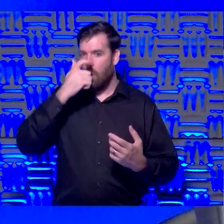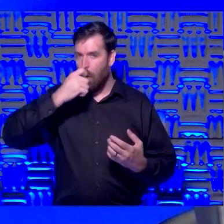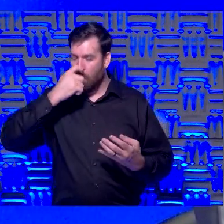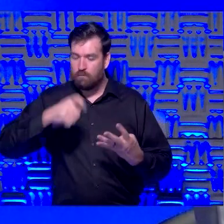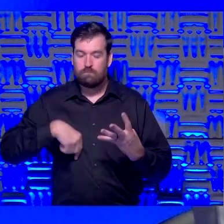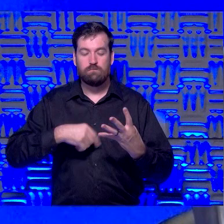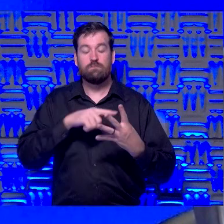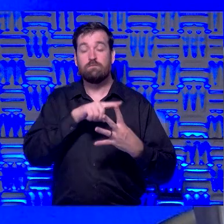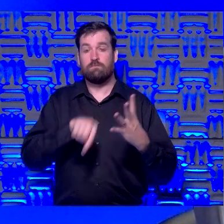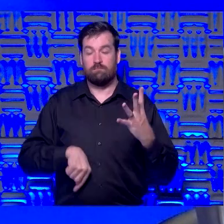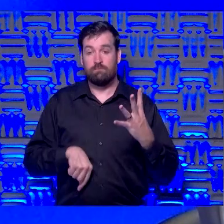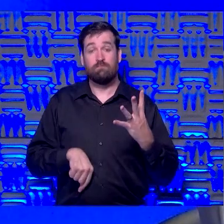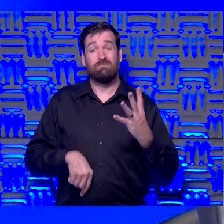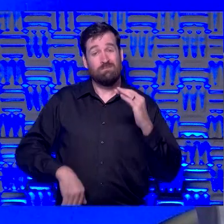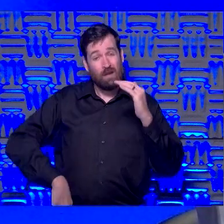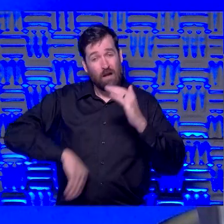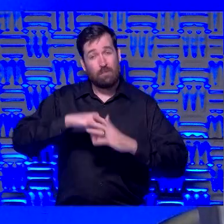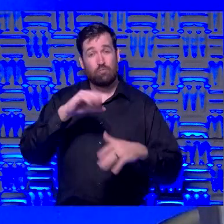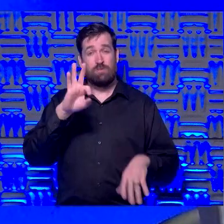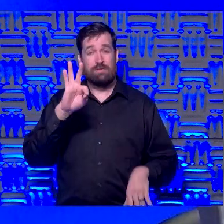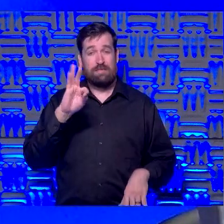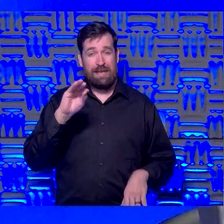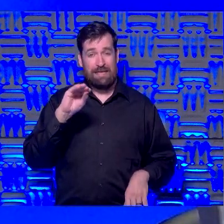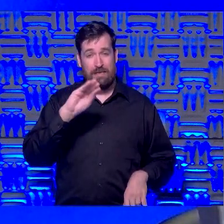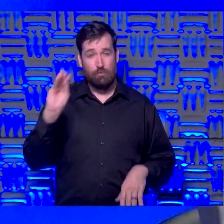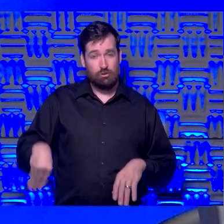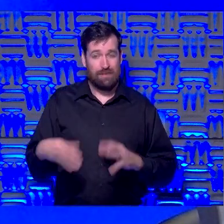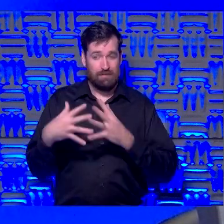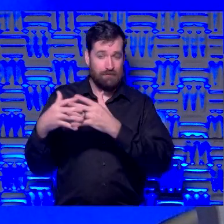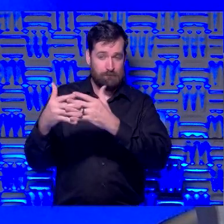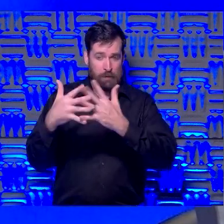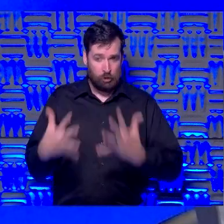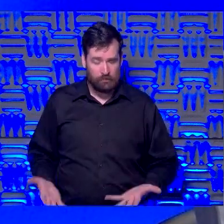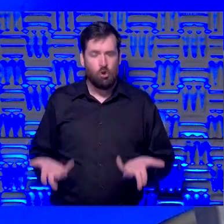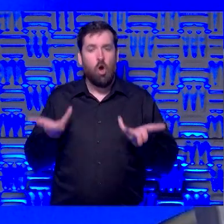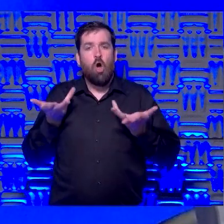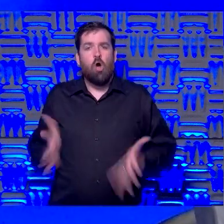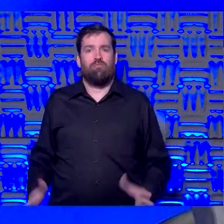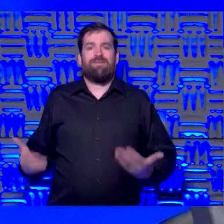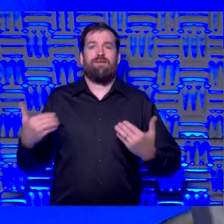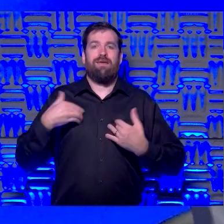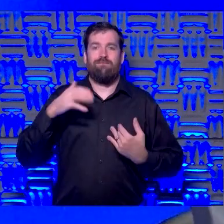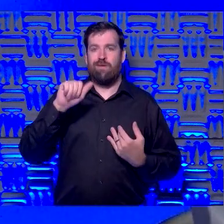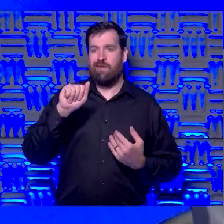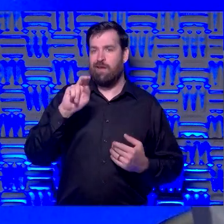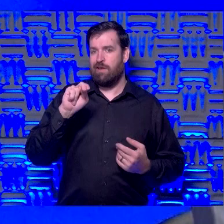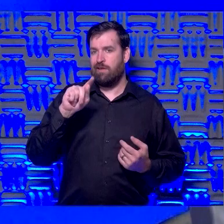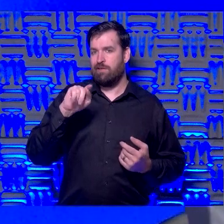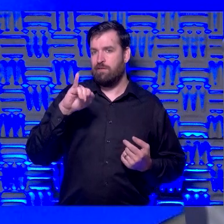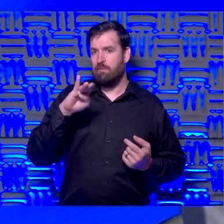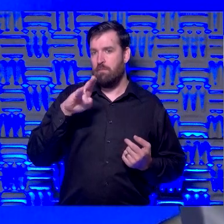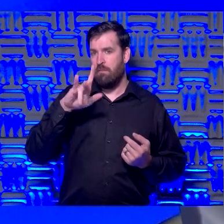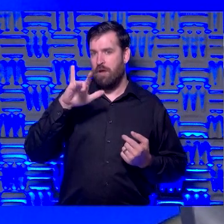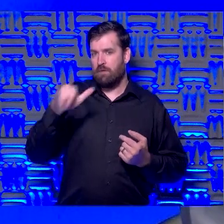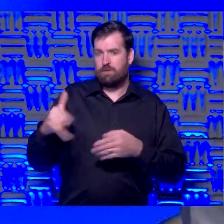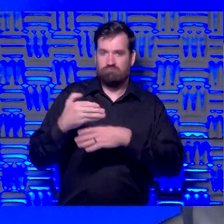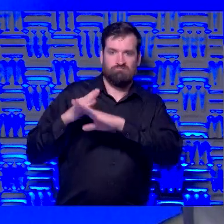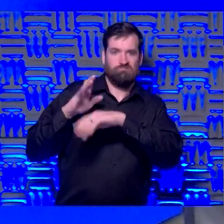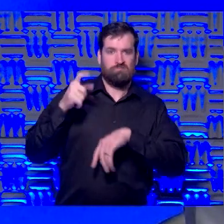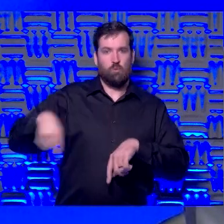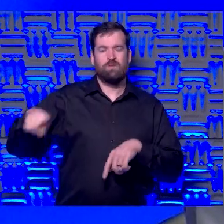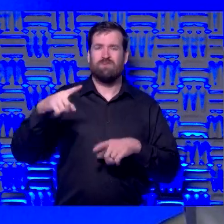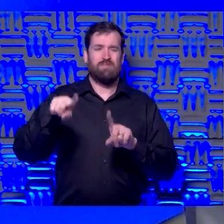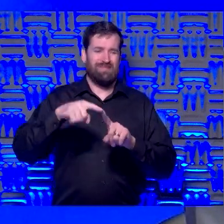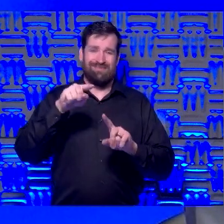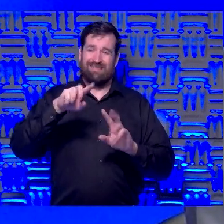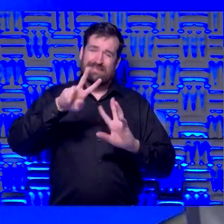population studies that up to 90% of Americans have antibodies or have evidence of that. But these have been around